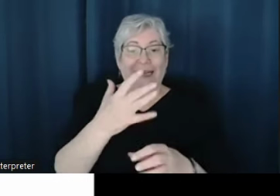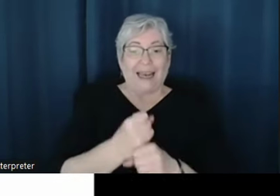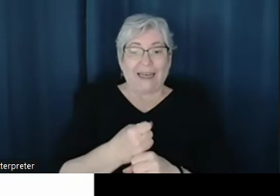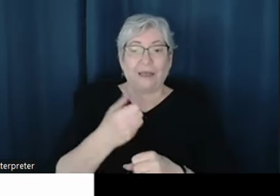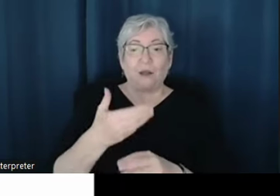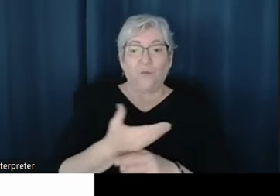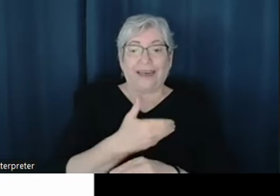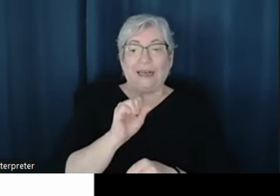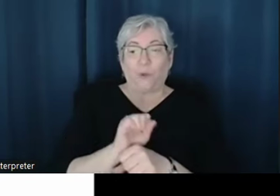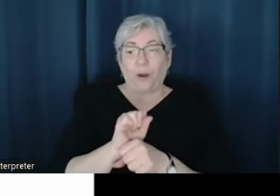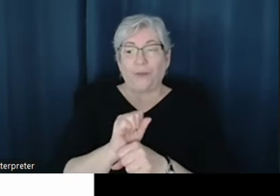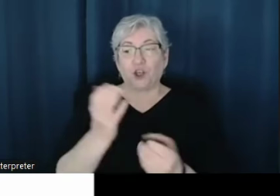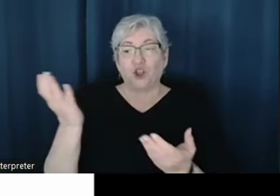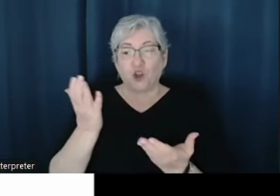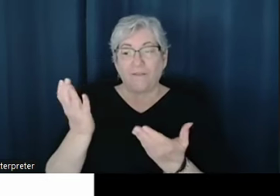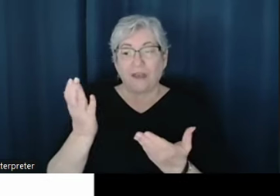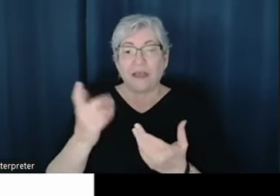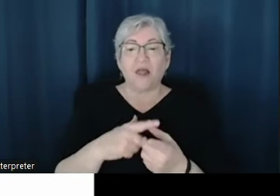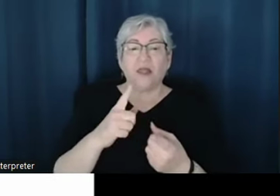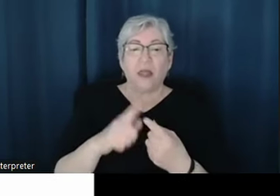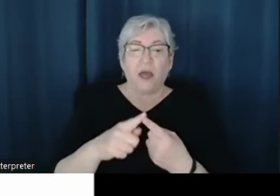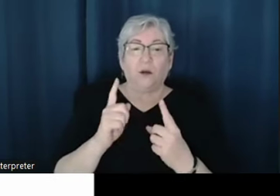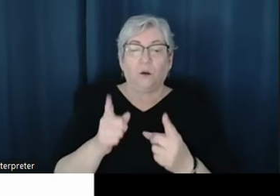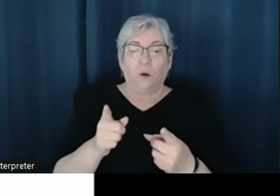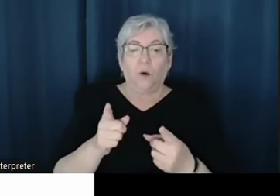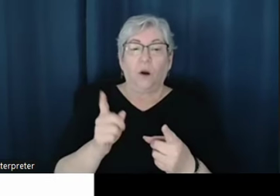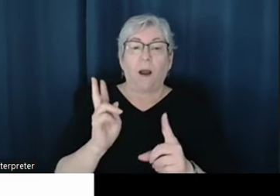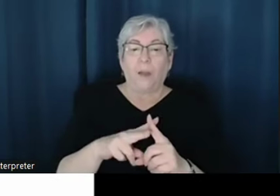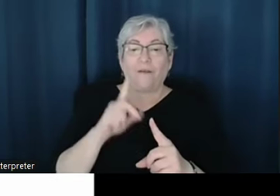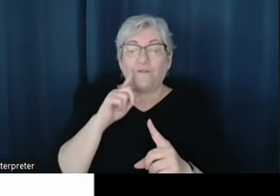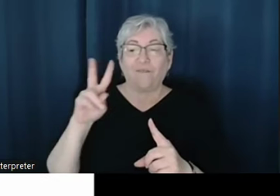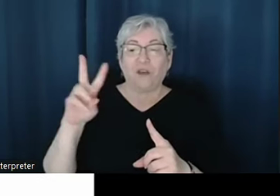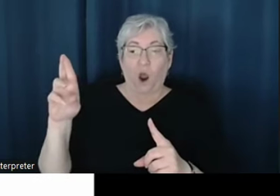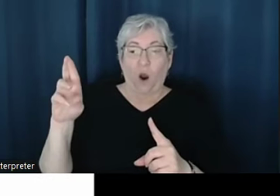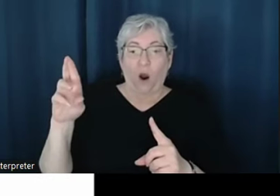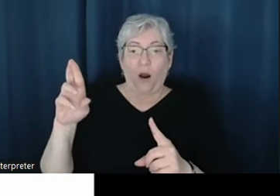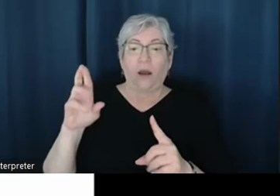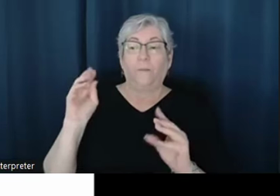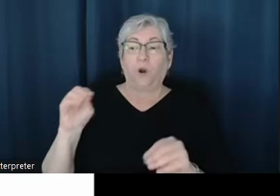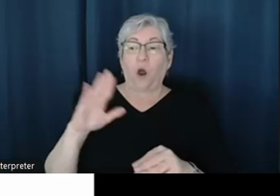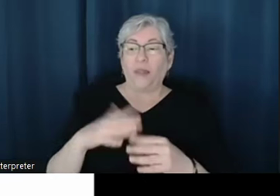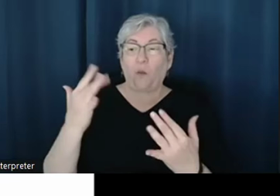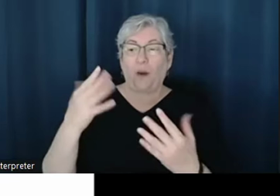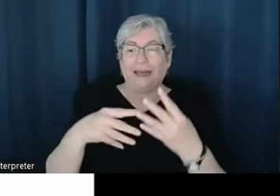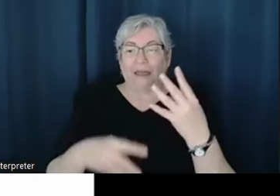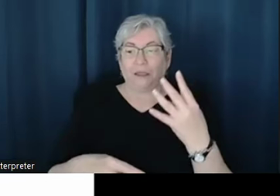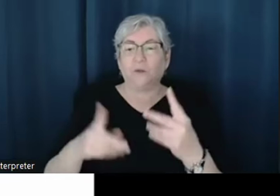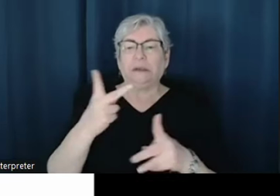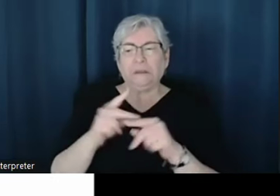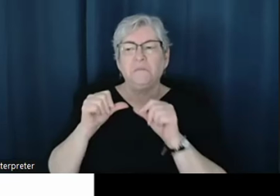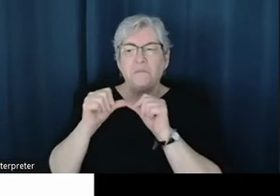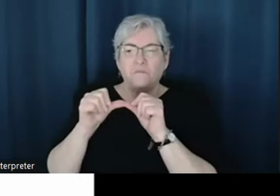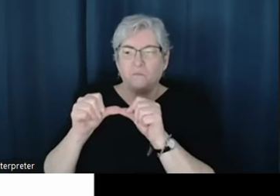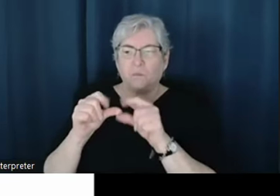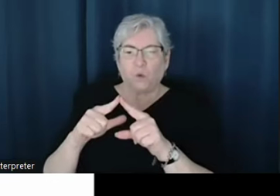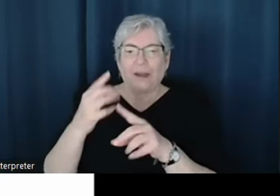pre-employment services and then you apply for VR services and are put on the waiting list, you can continue to